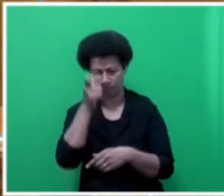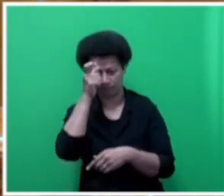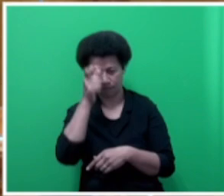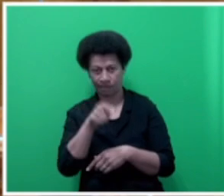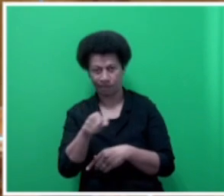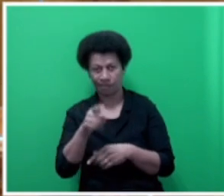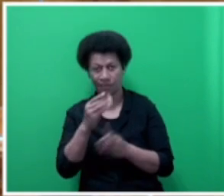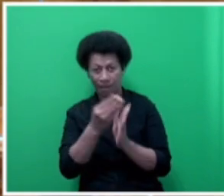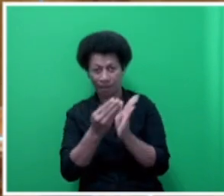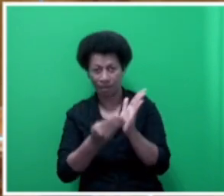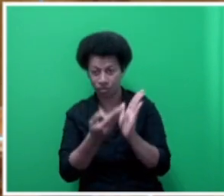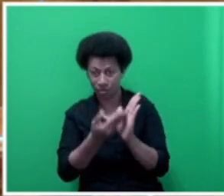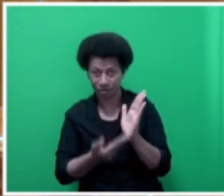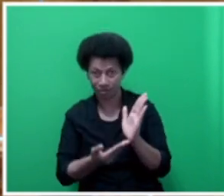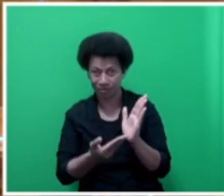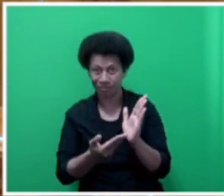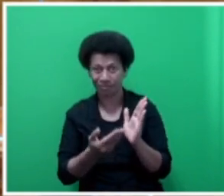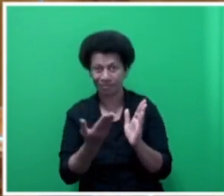our budget-making conventions.